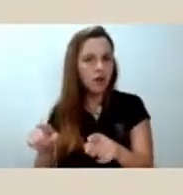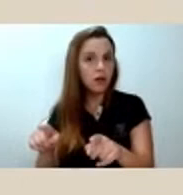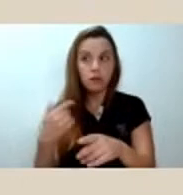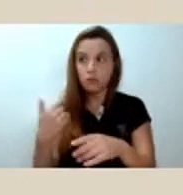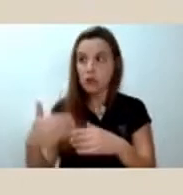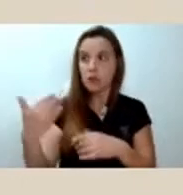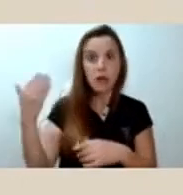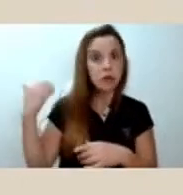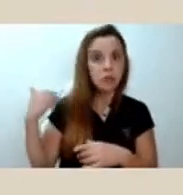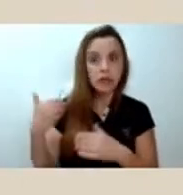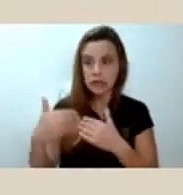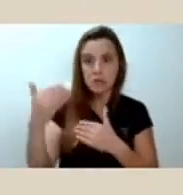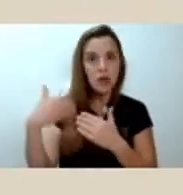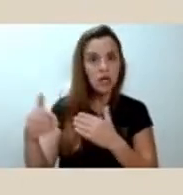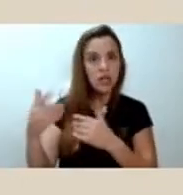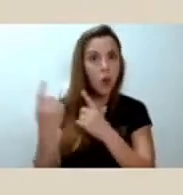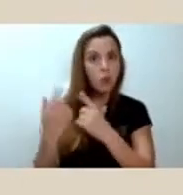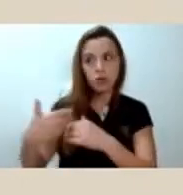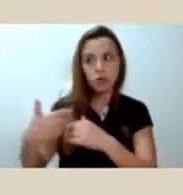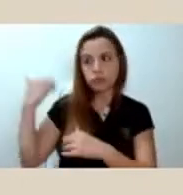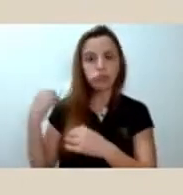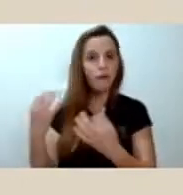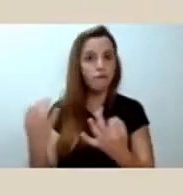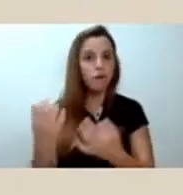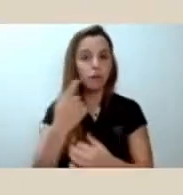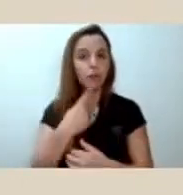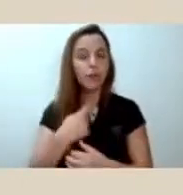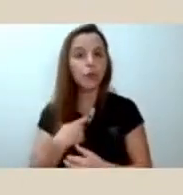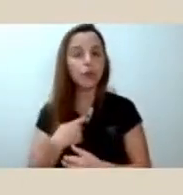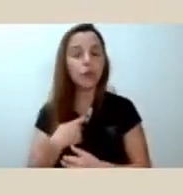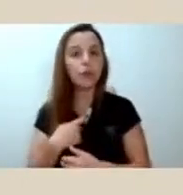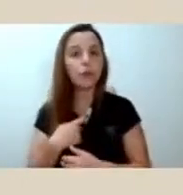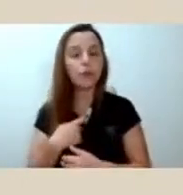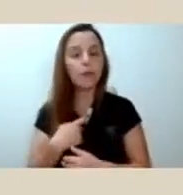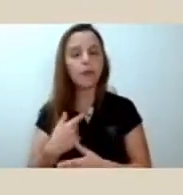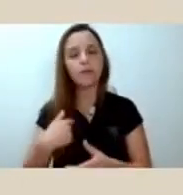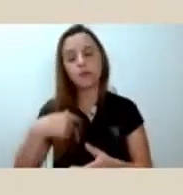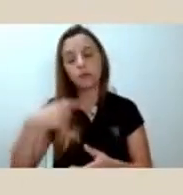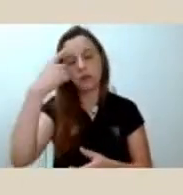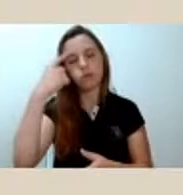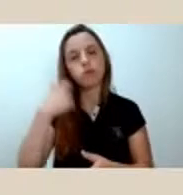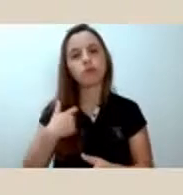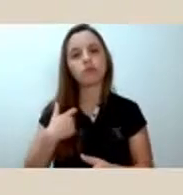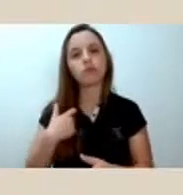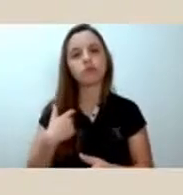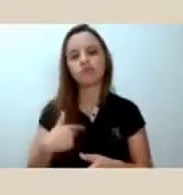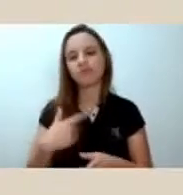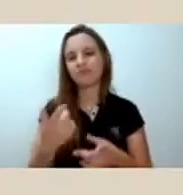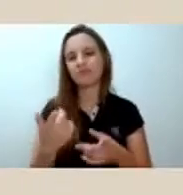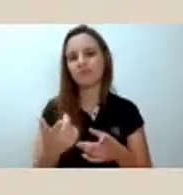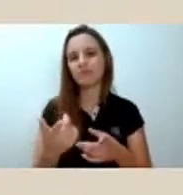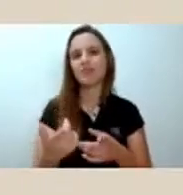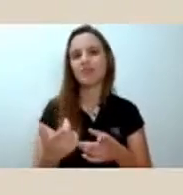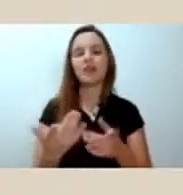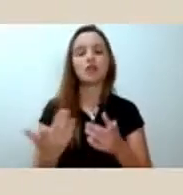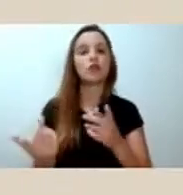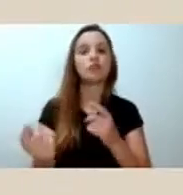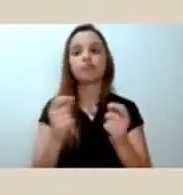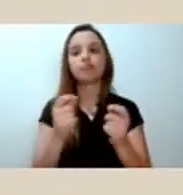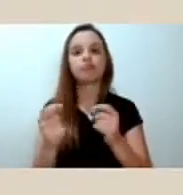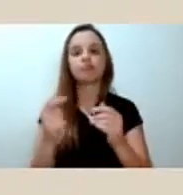questions. And I know that they are not discussing this. They are not discussing this very explicitly, let's say, in her